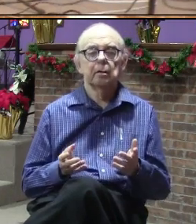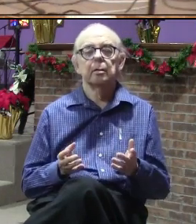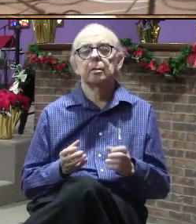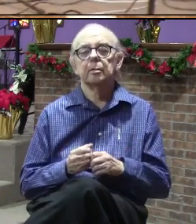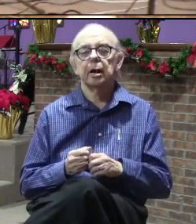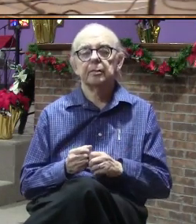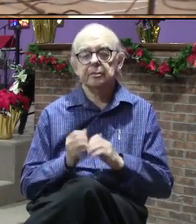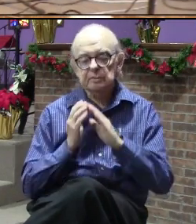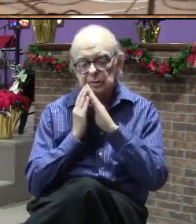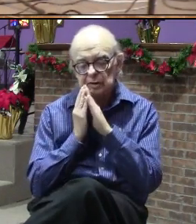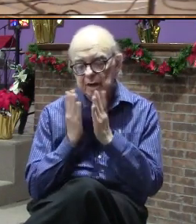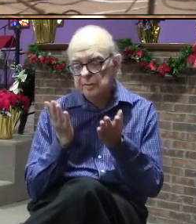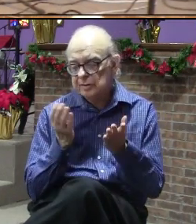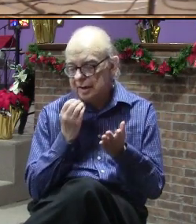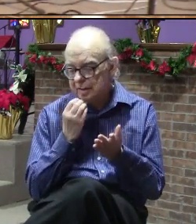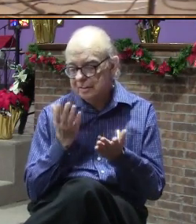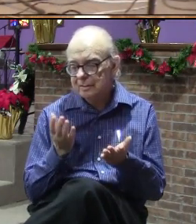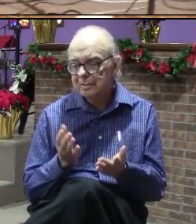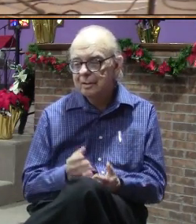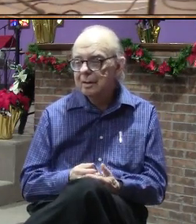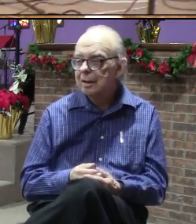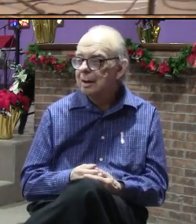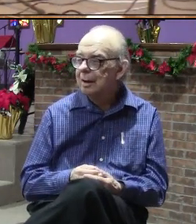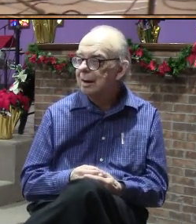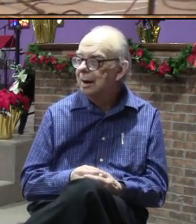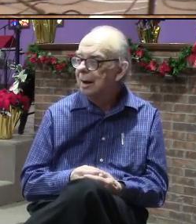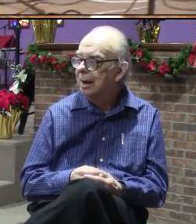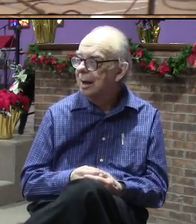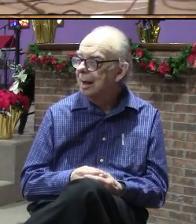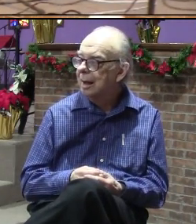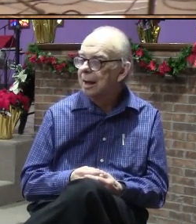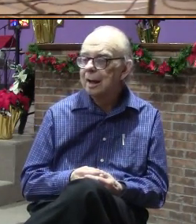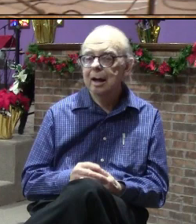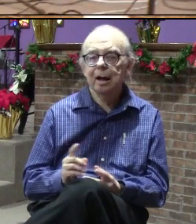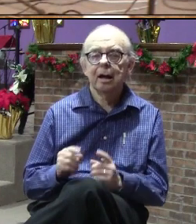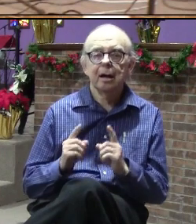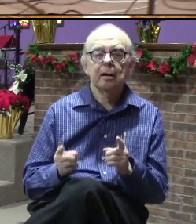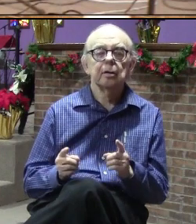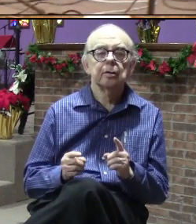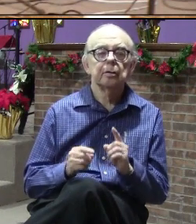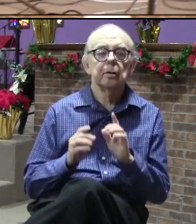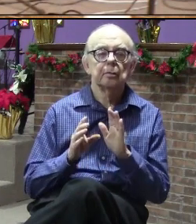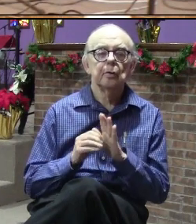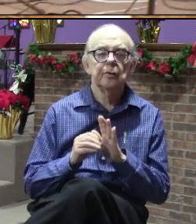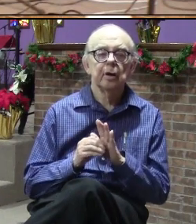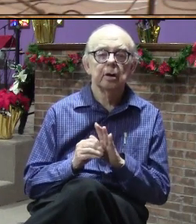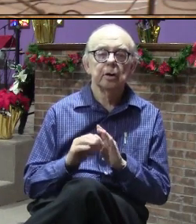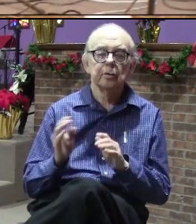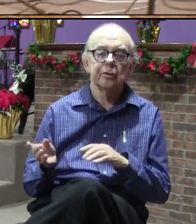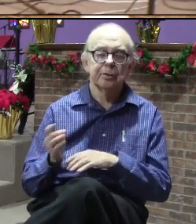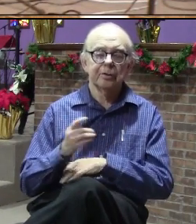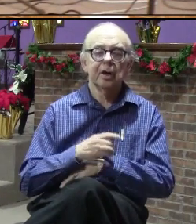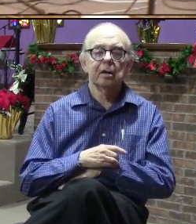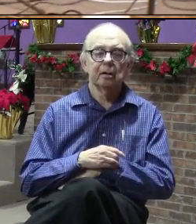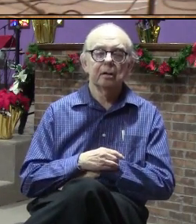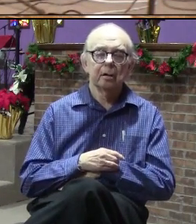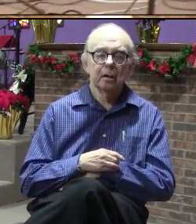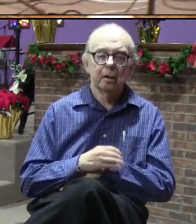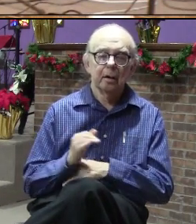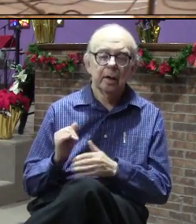sandwiches. Huh? Or yes, we always go to a movie on Christmas Day. And so